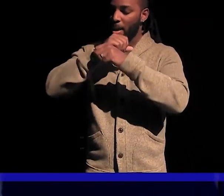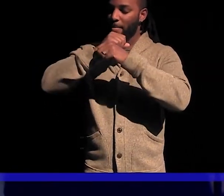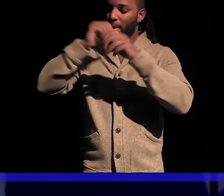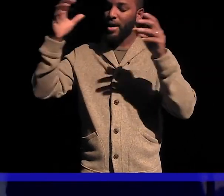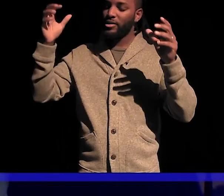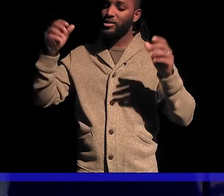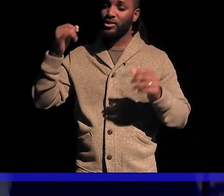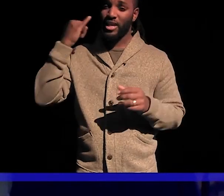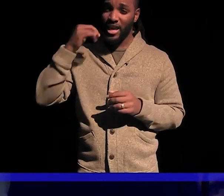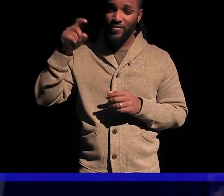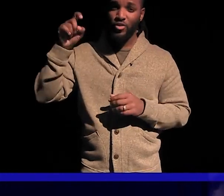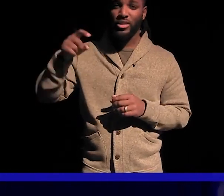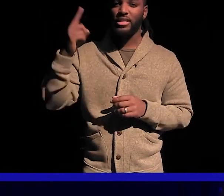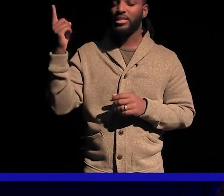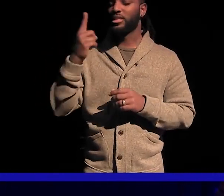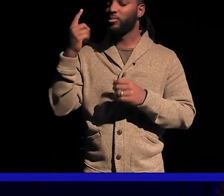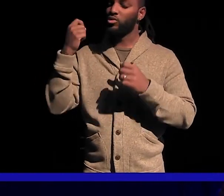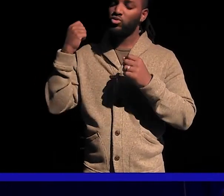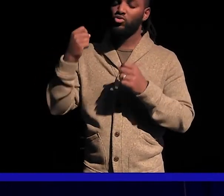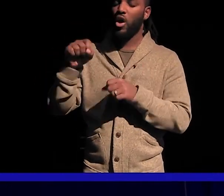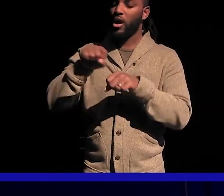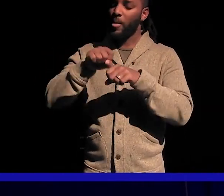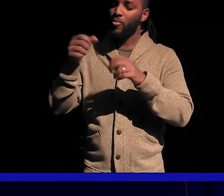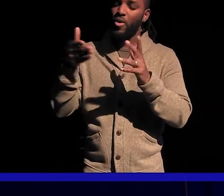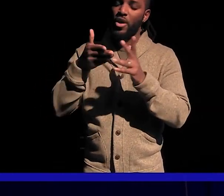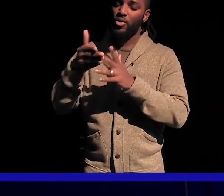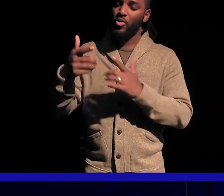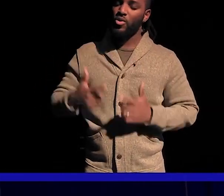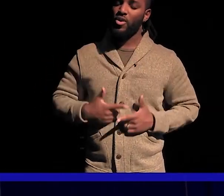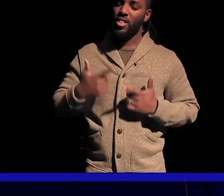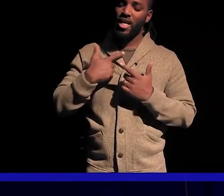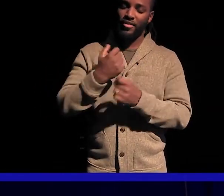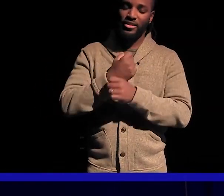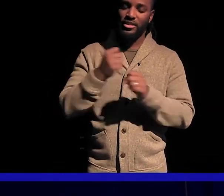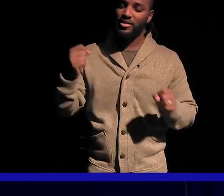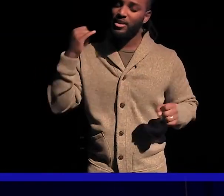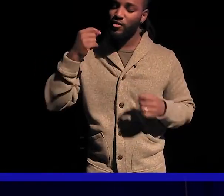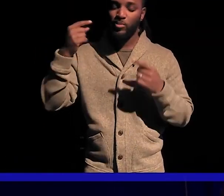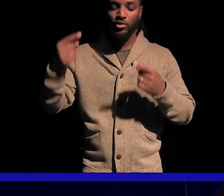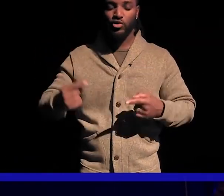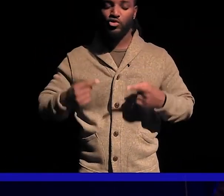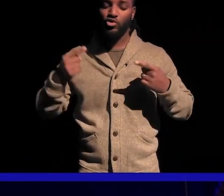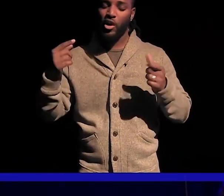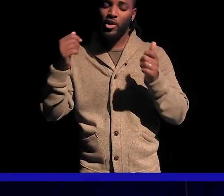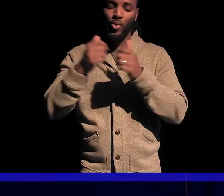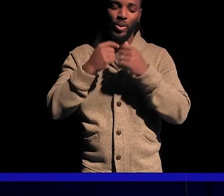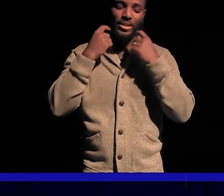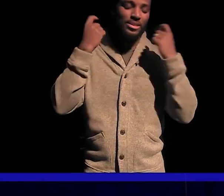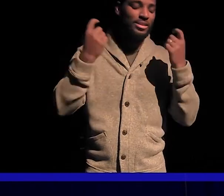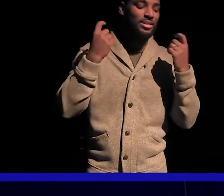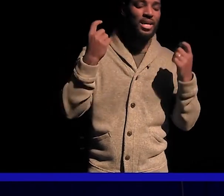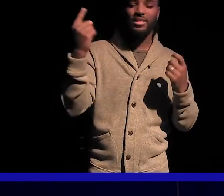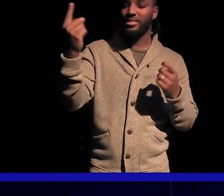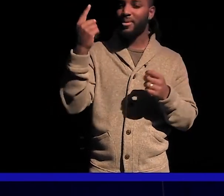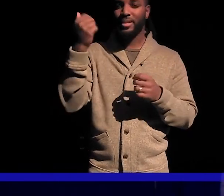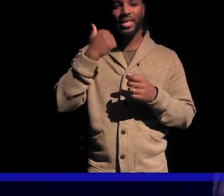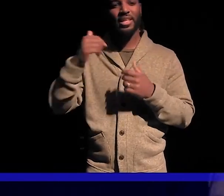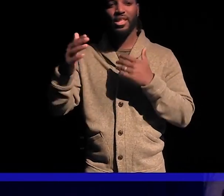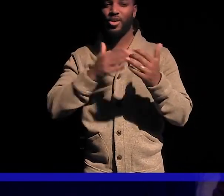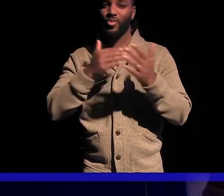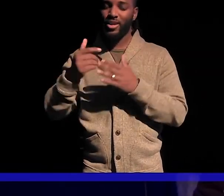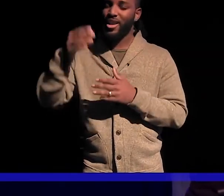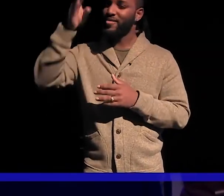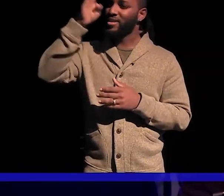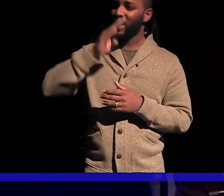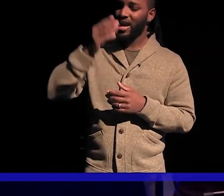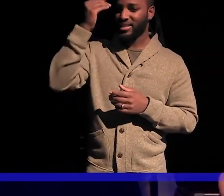a breakthrough in your life, what you need is salvation, what you need is deliverance, you've been struggling with a pattern of sin that's been consuming you, the Lord tells you today, it's not